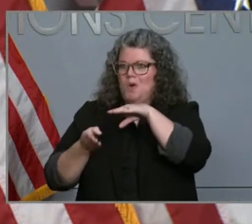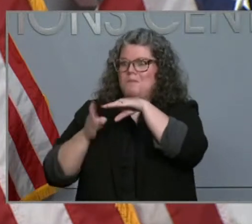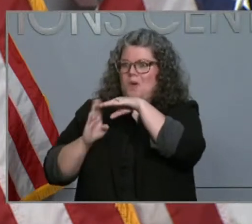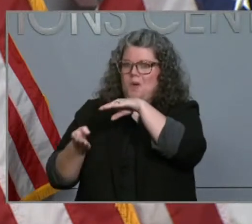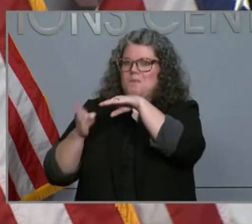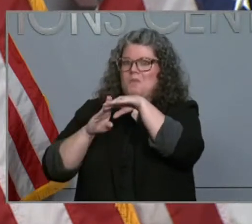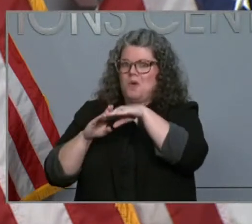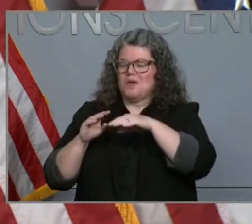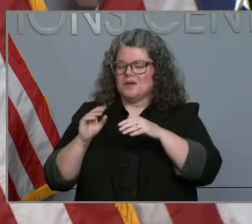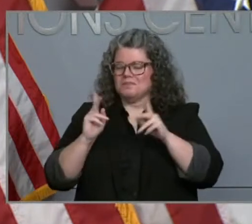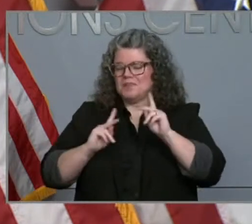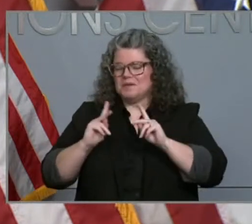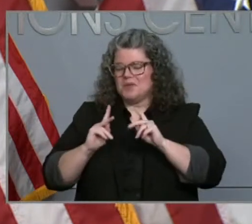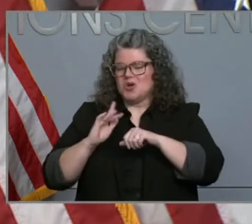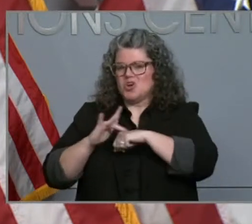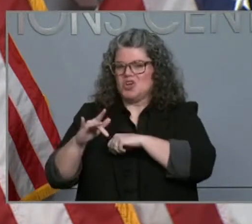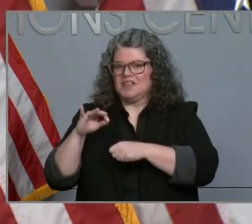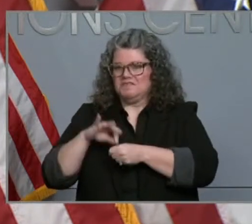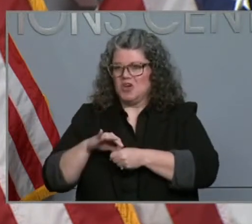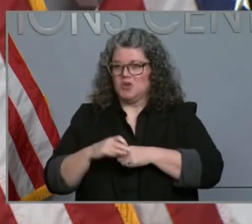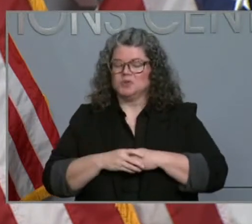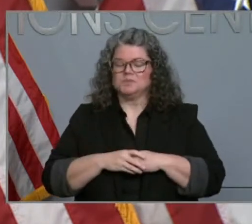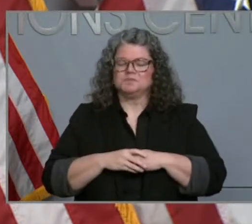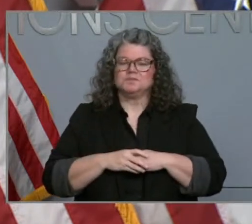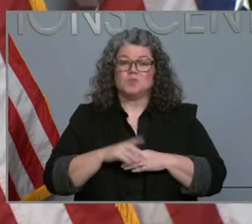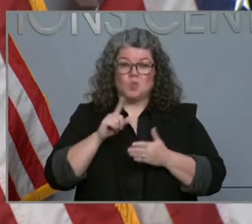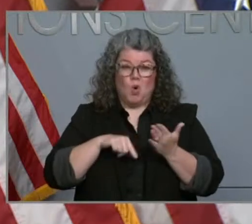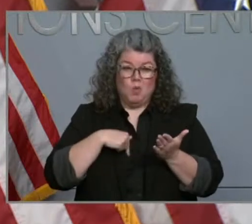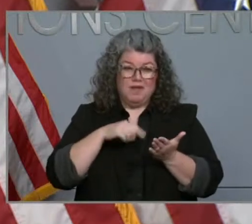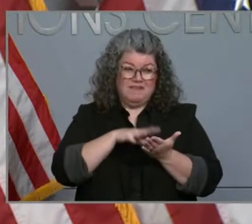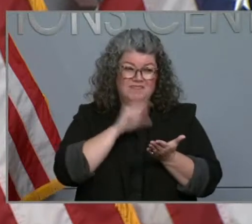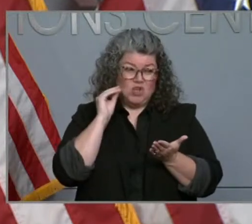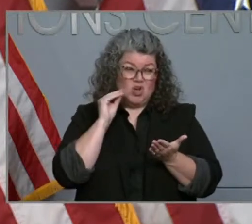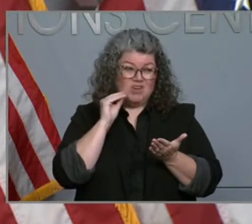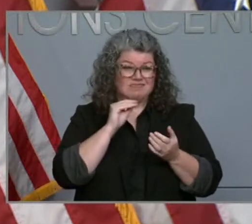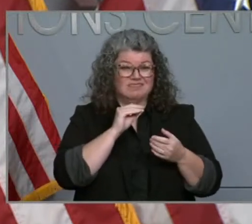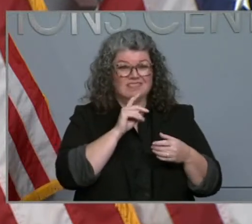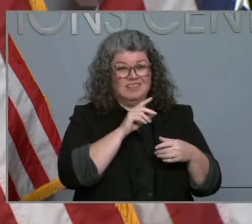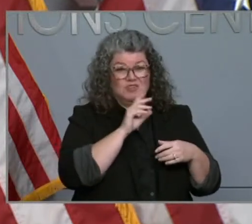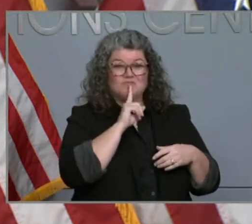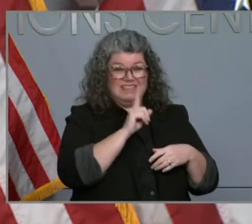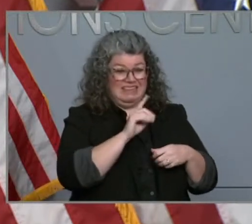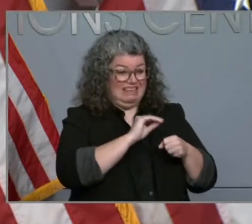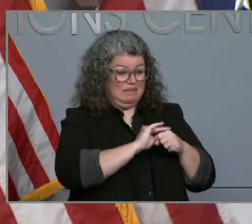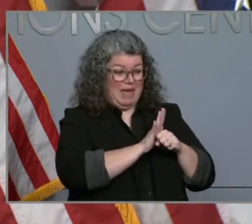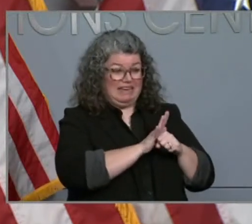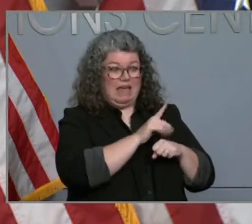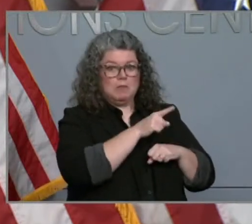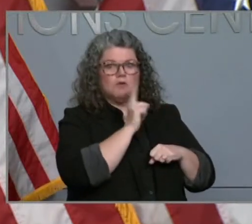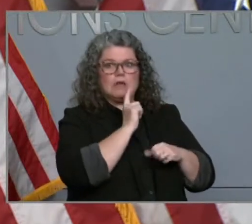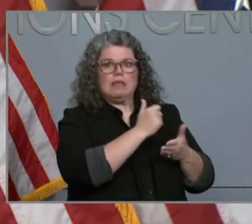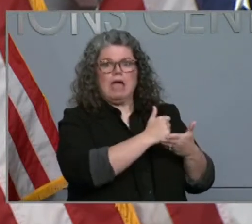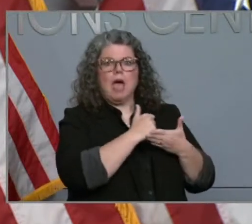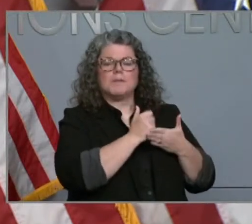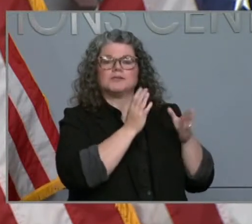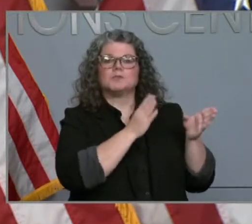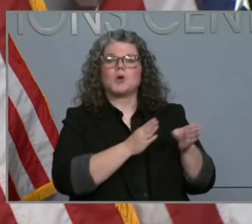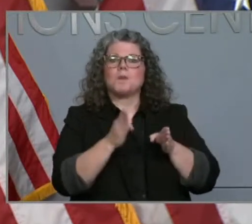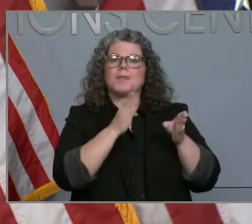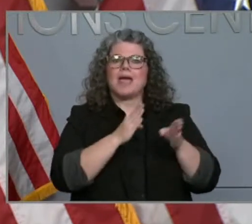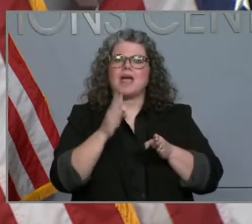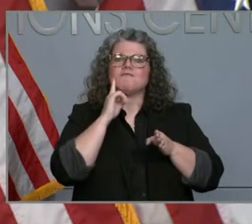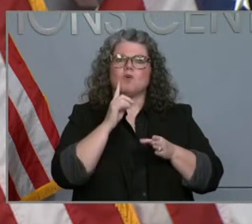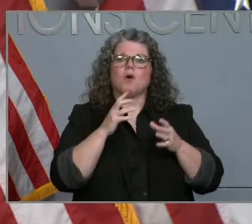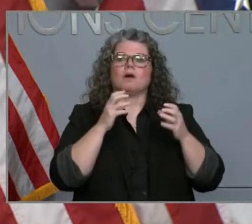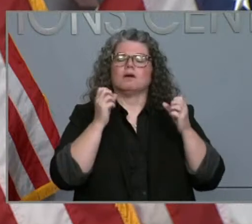that. I think, if we've learned anything, the pandemic actually helped us to be better prepared for large